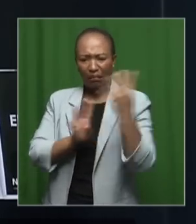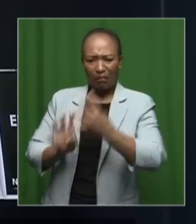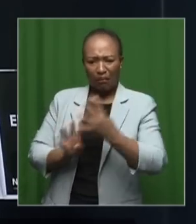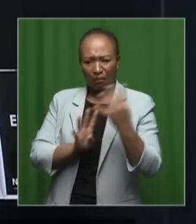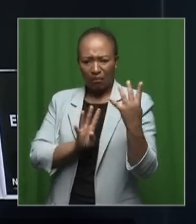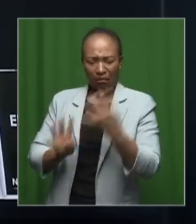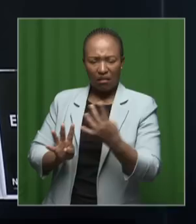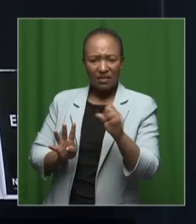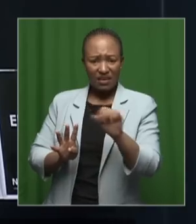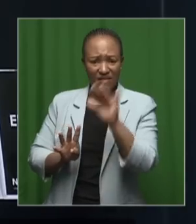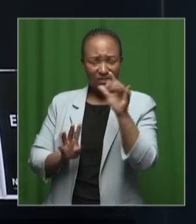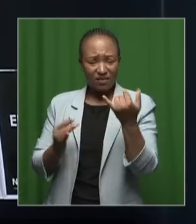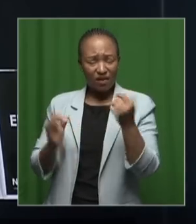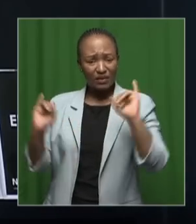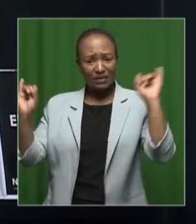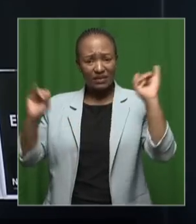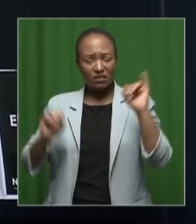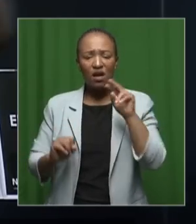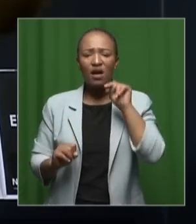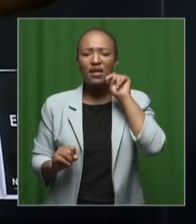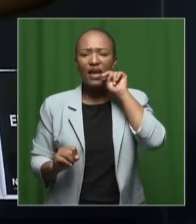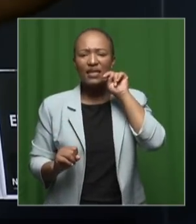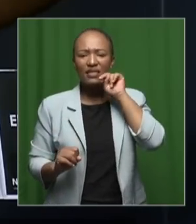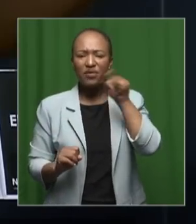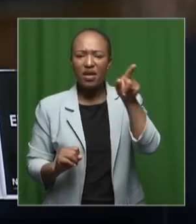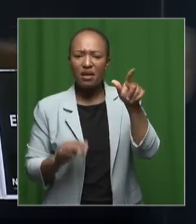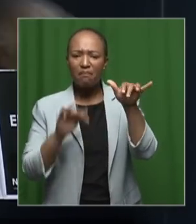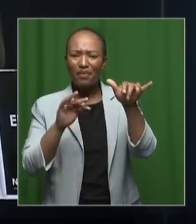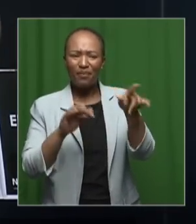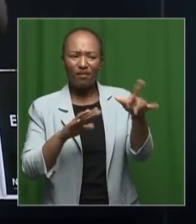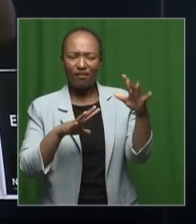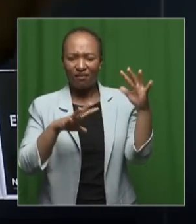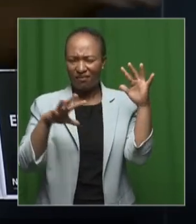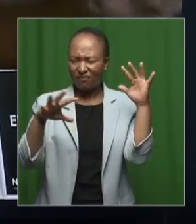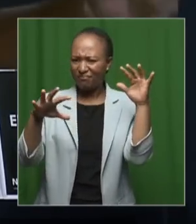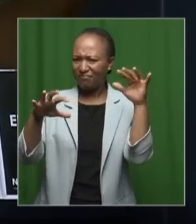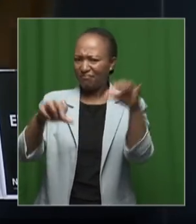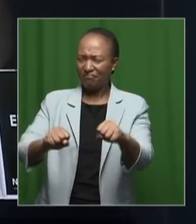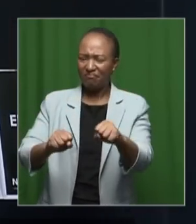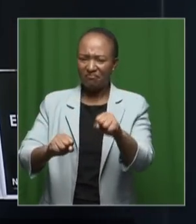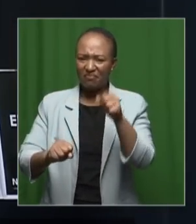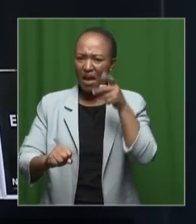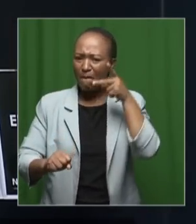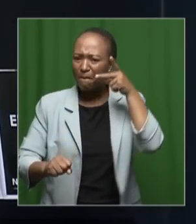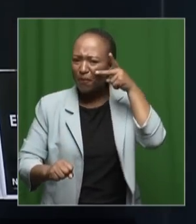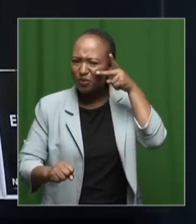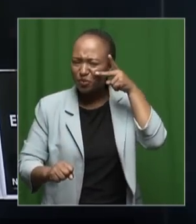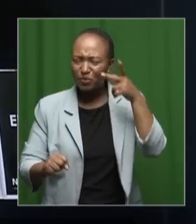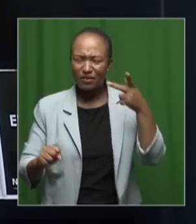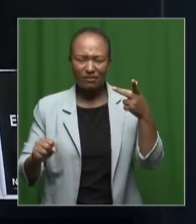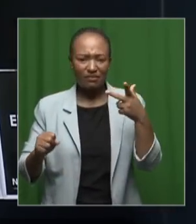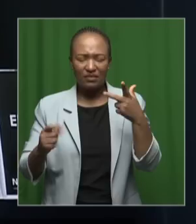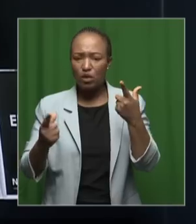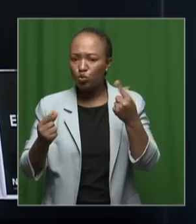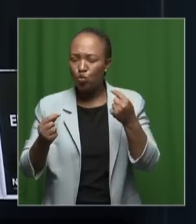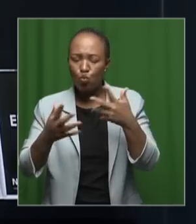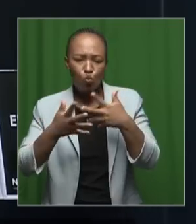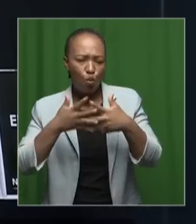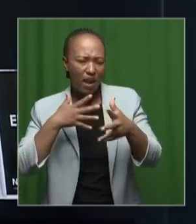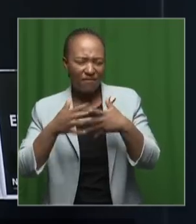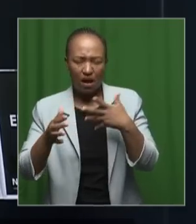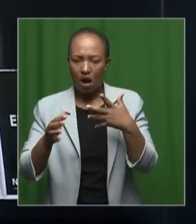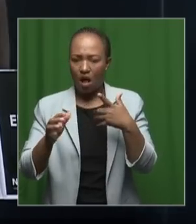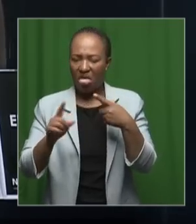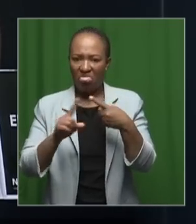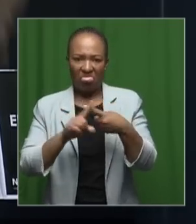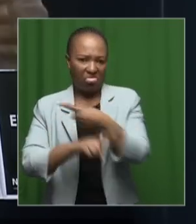problem. Nigerians have taken over the drug trade in this country, prostitution, they do what they like. Let me make you the last